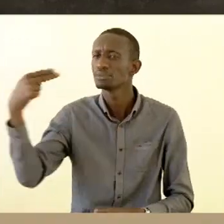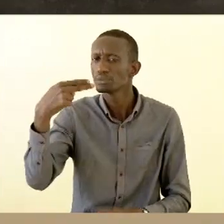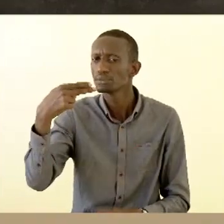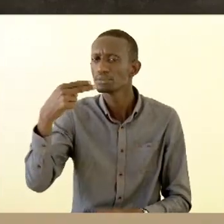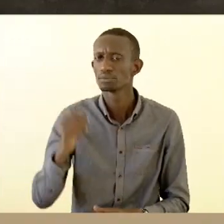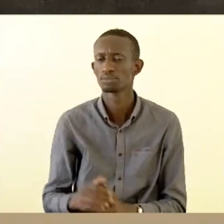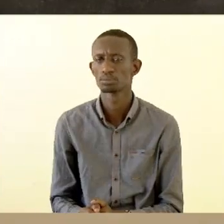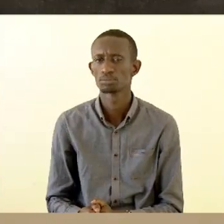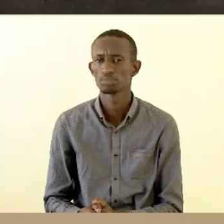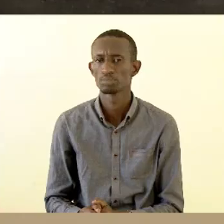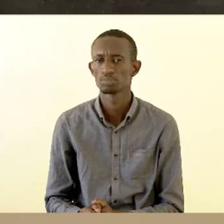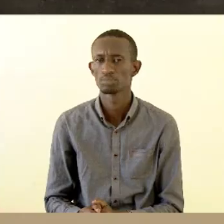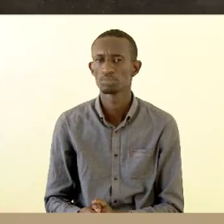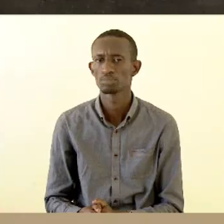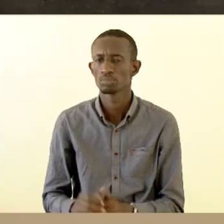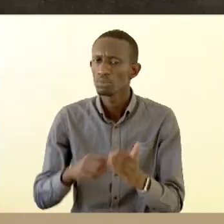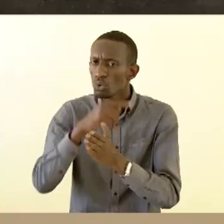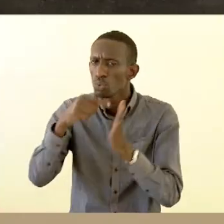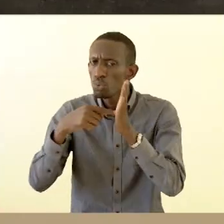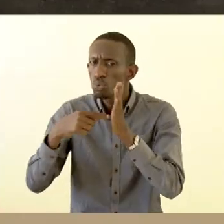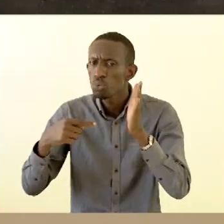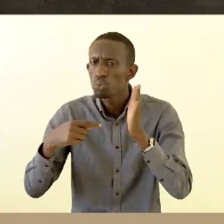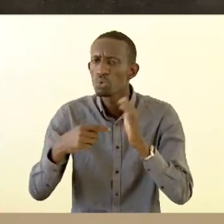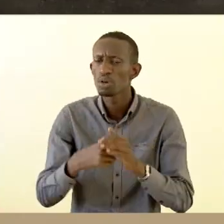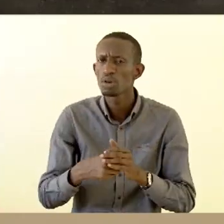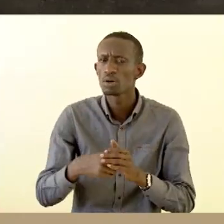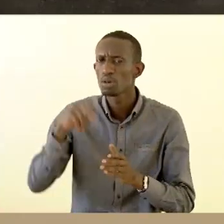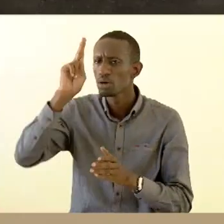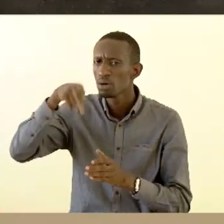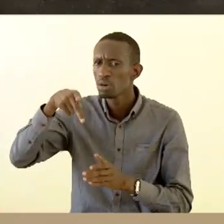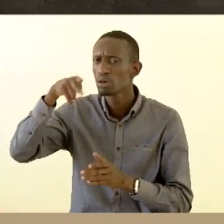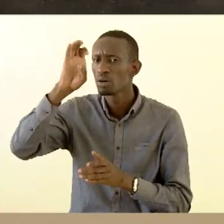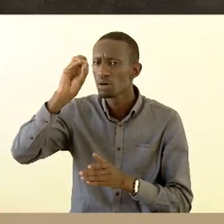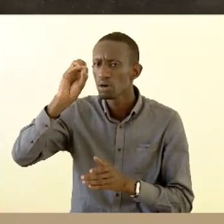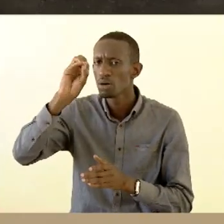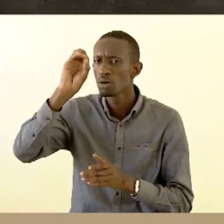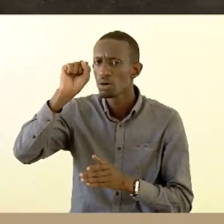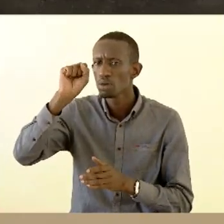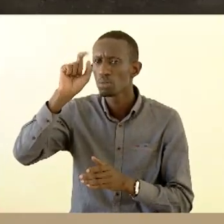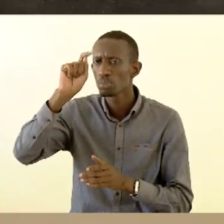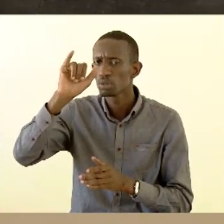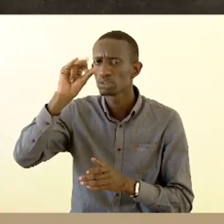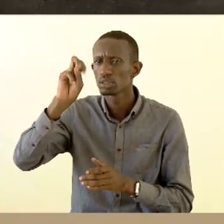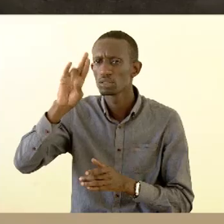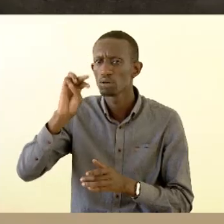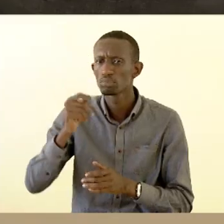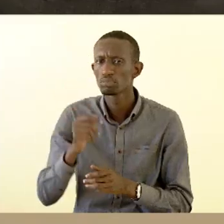And what is the chemical symbol for potassium? Don't say it is P. It's not.